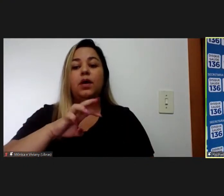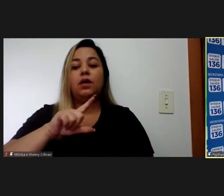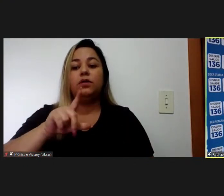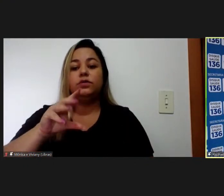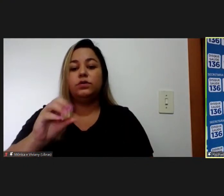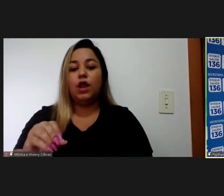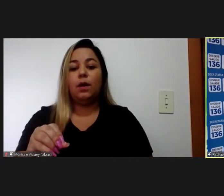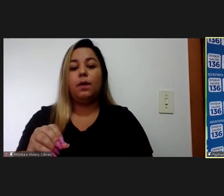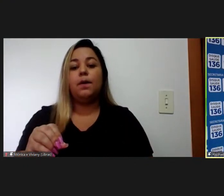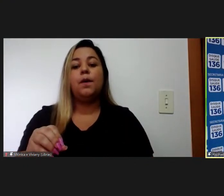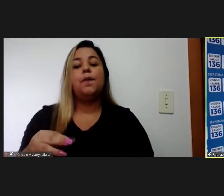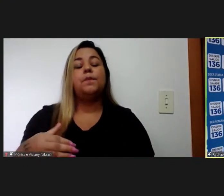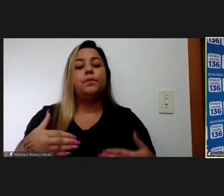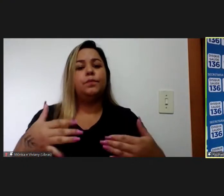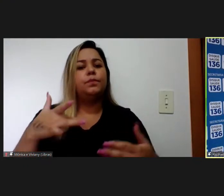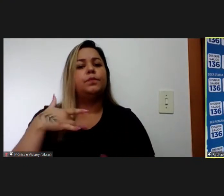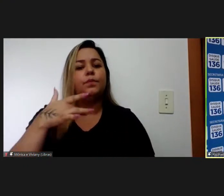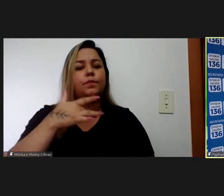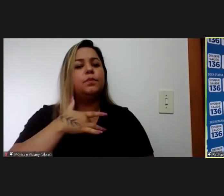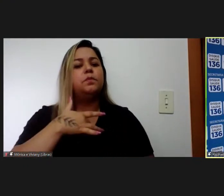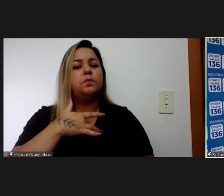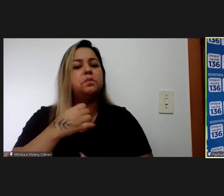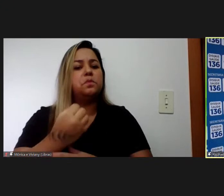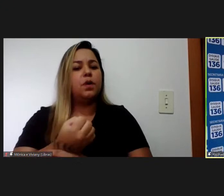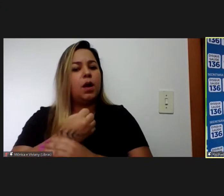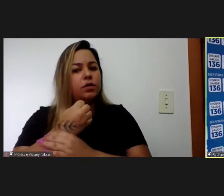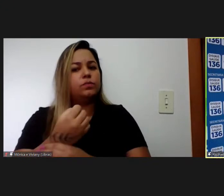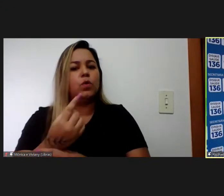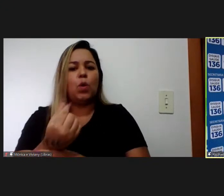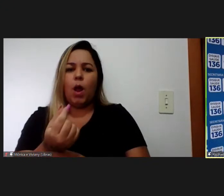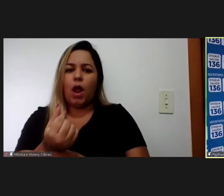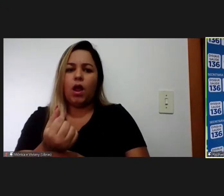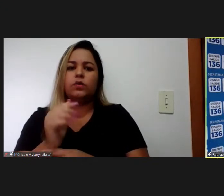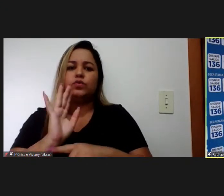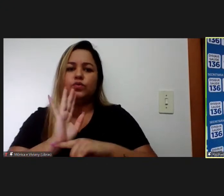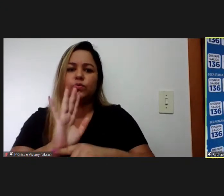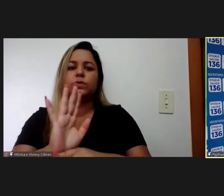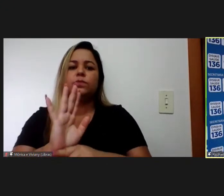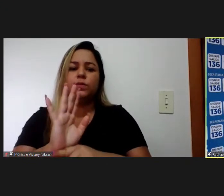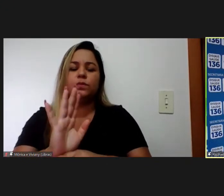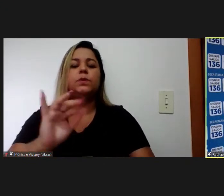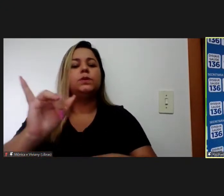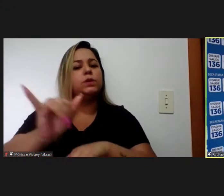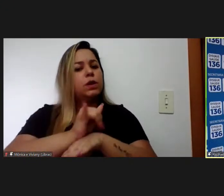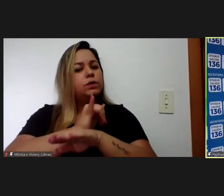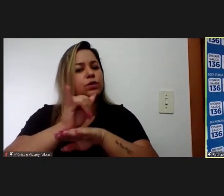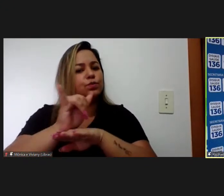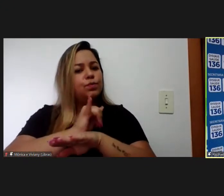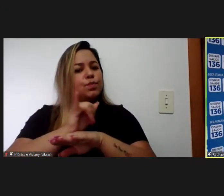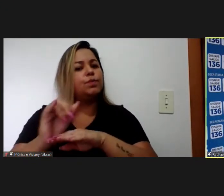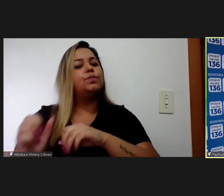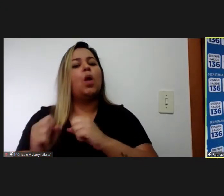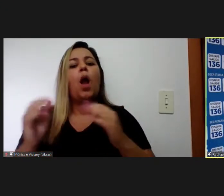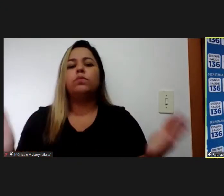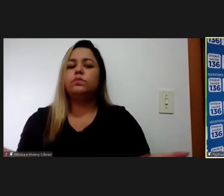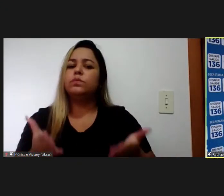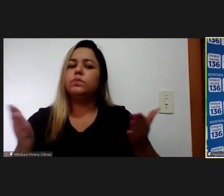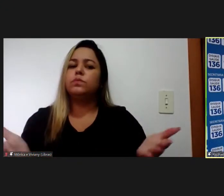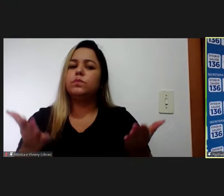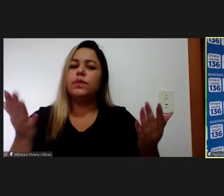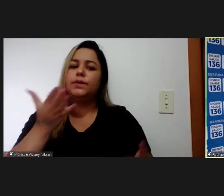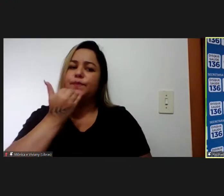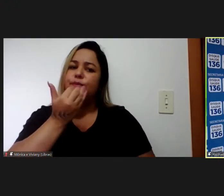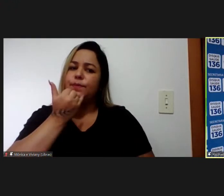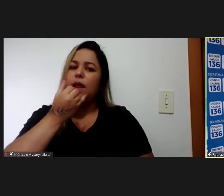minister. The Ministry of Health has been supporting the investment in many strategies that aim to